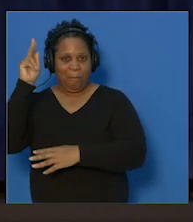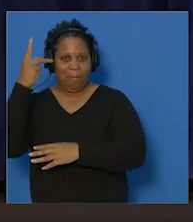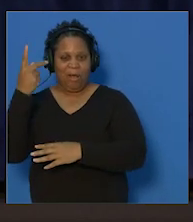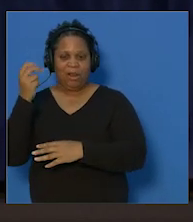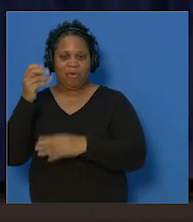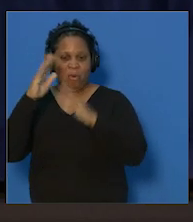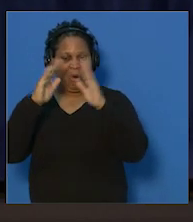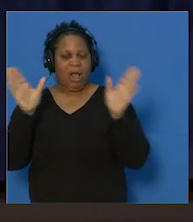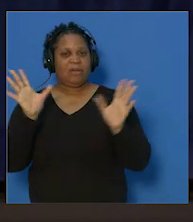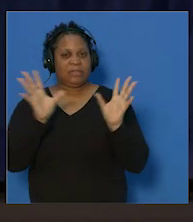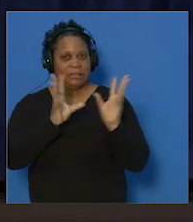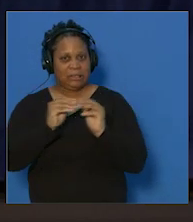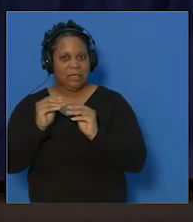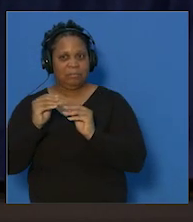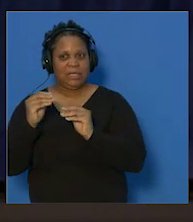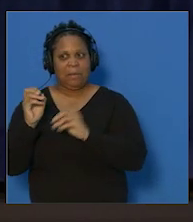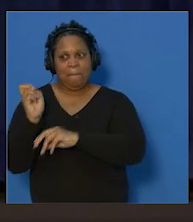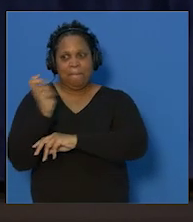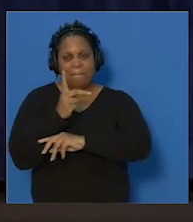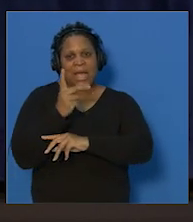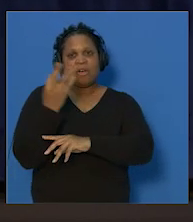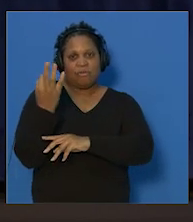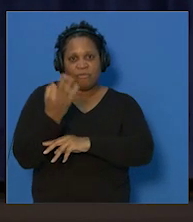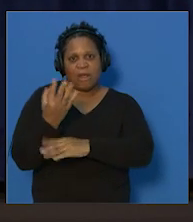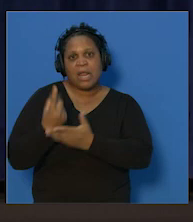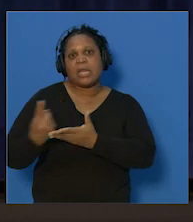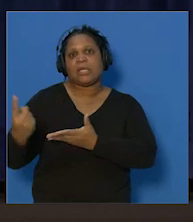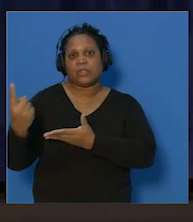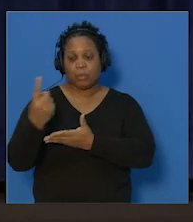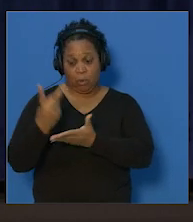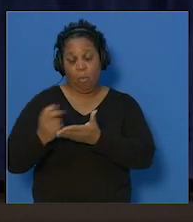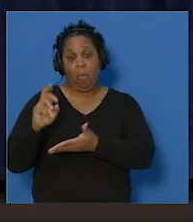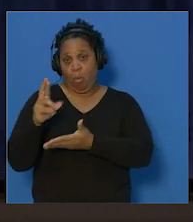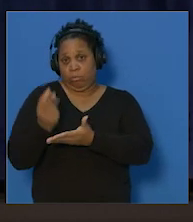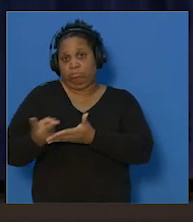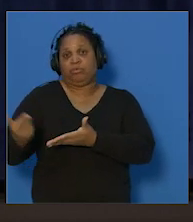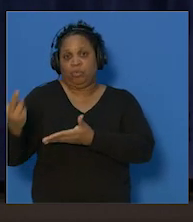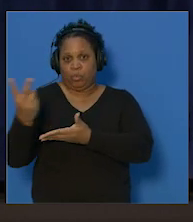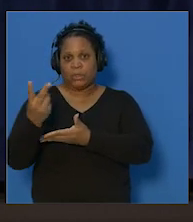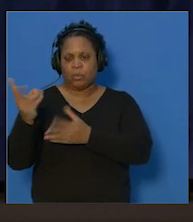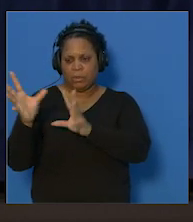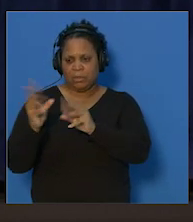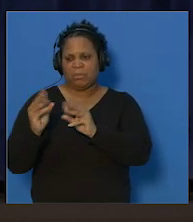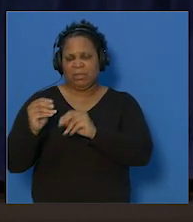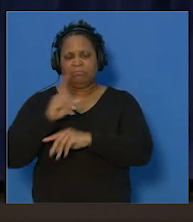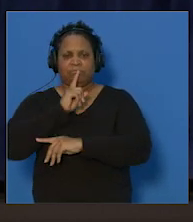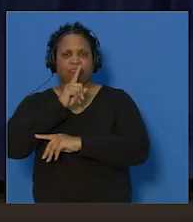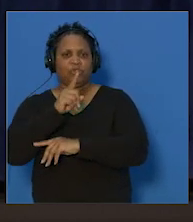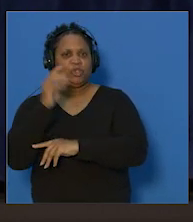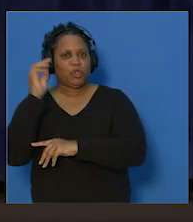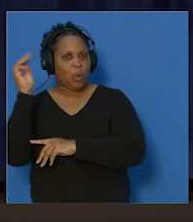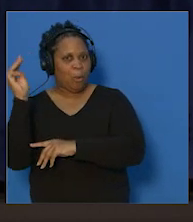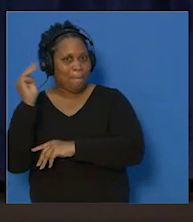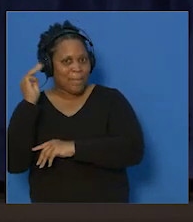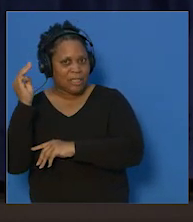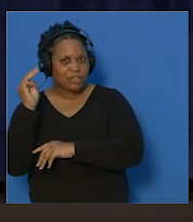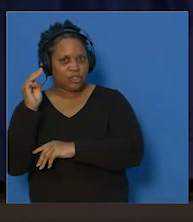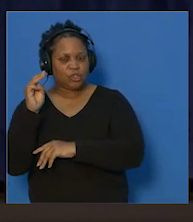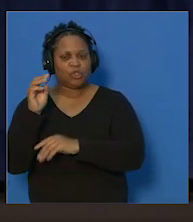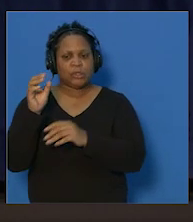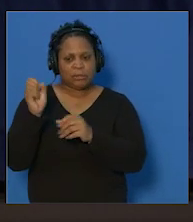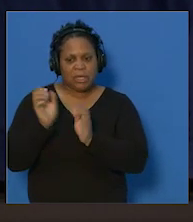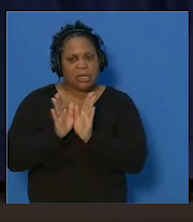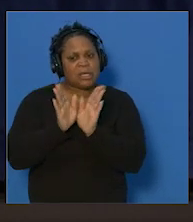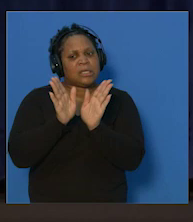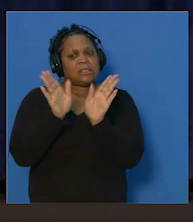Assembly returns next week Friday, or in 2 weeks when we meet, I want to make sure that our ministers can outline the